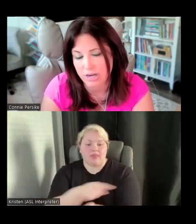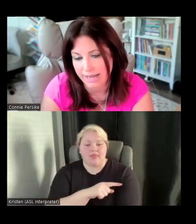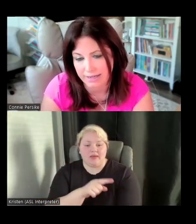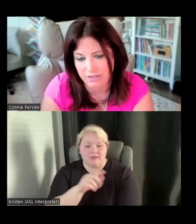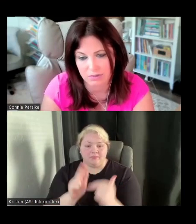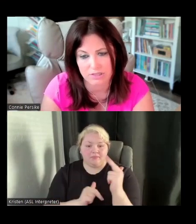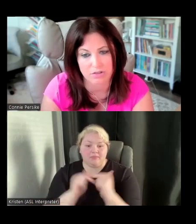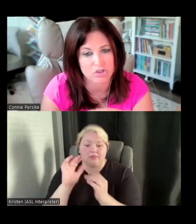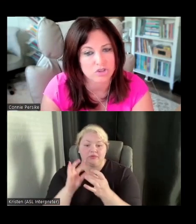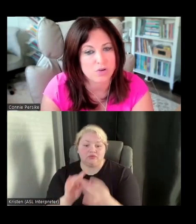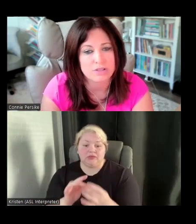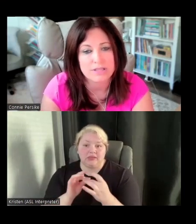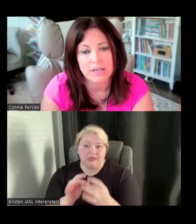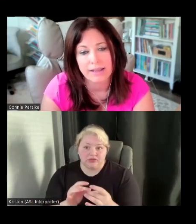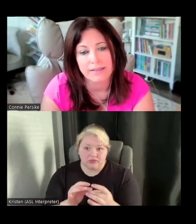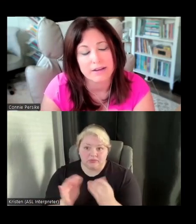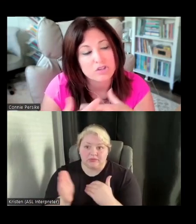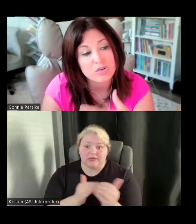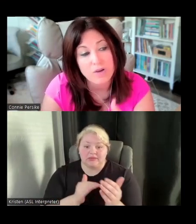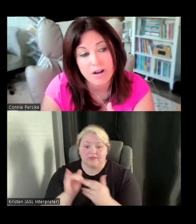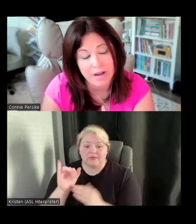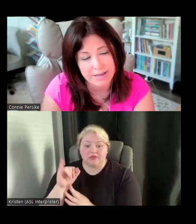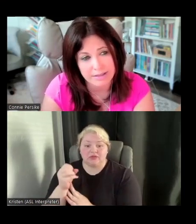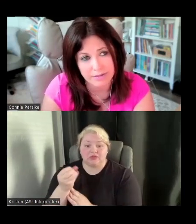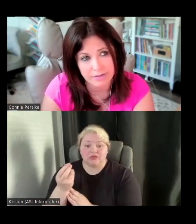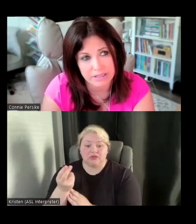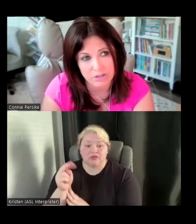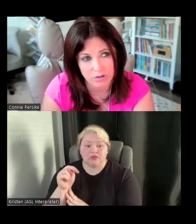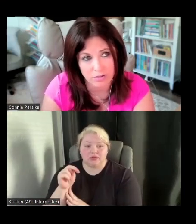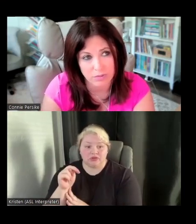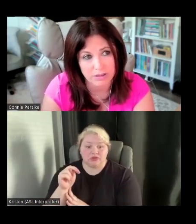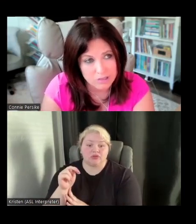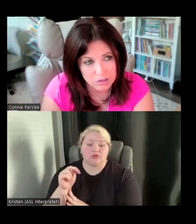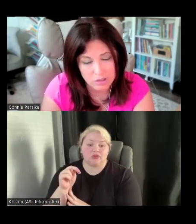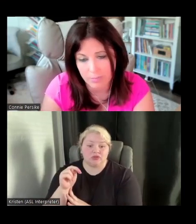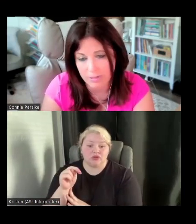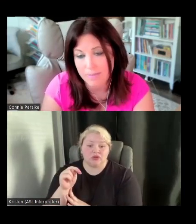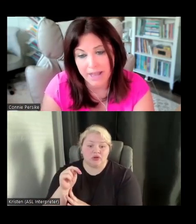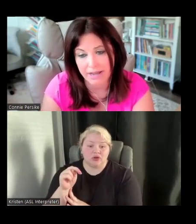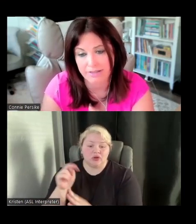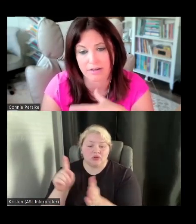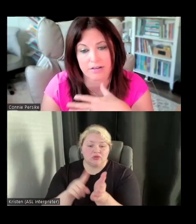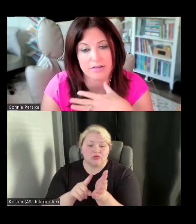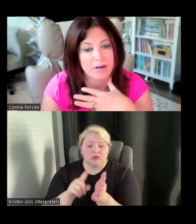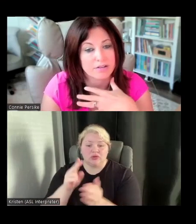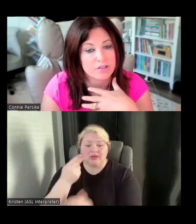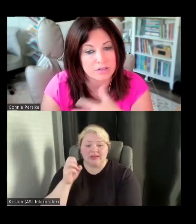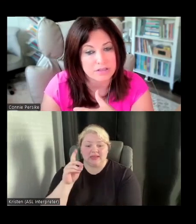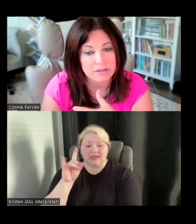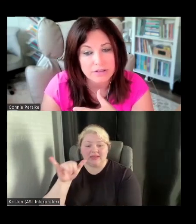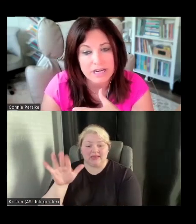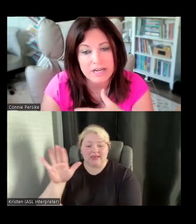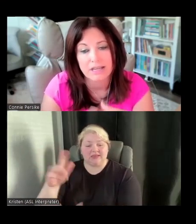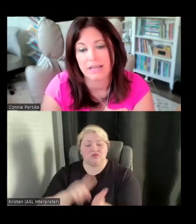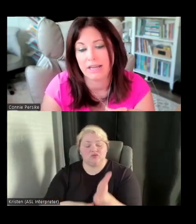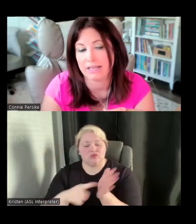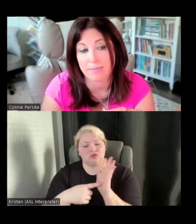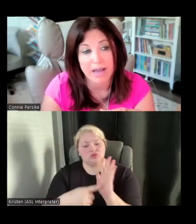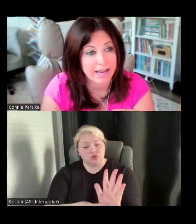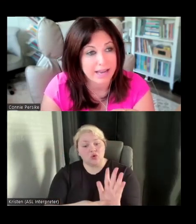even John Hattie's research shows that a strong, positive teacher relationship impacts our students'